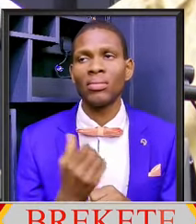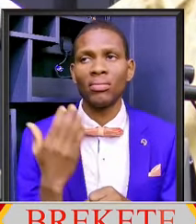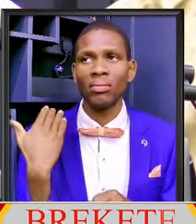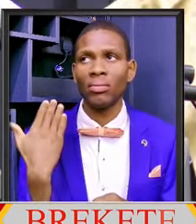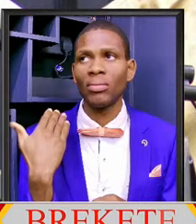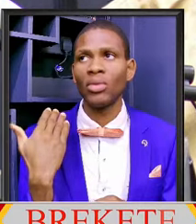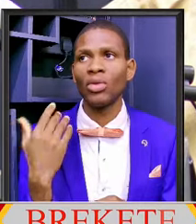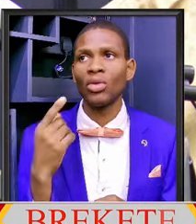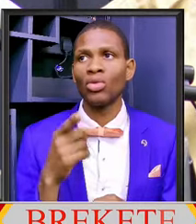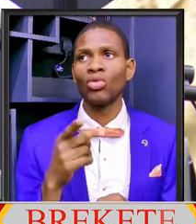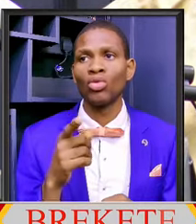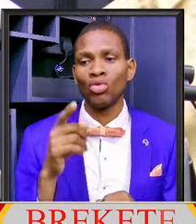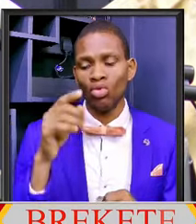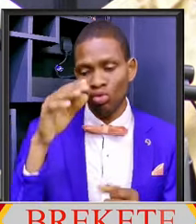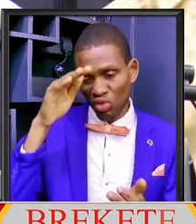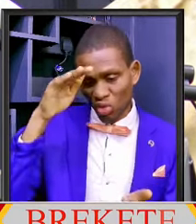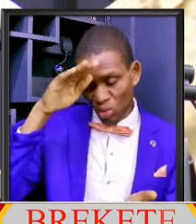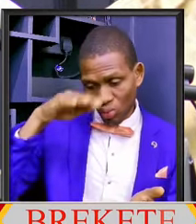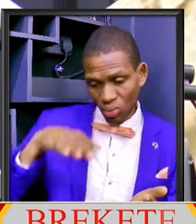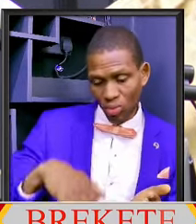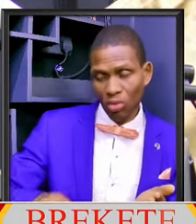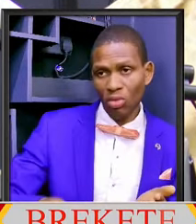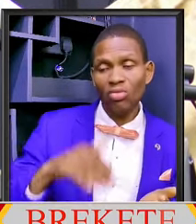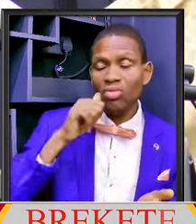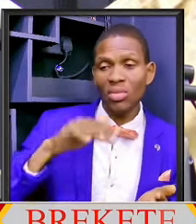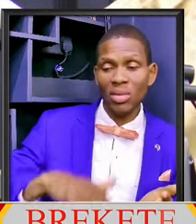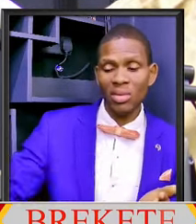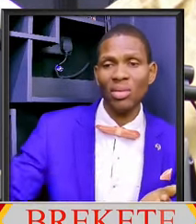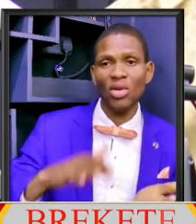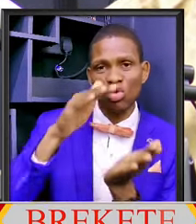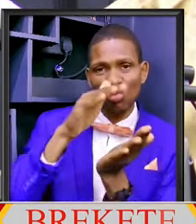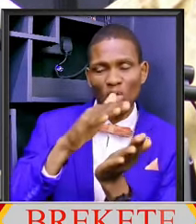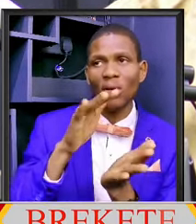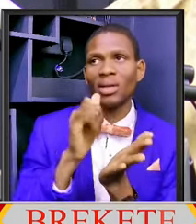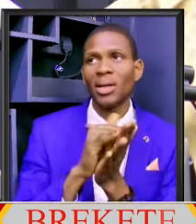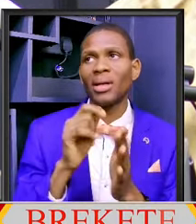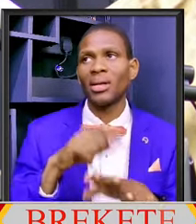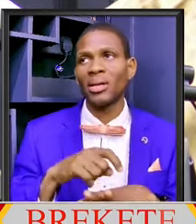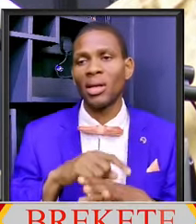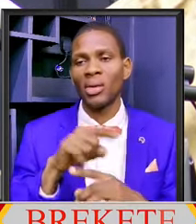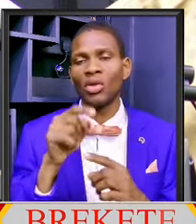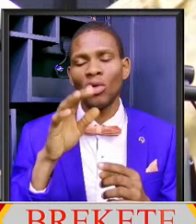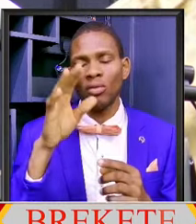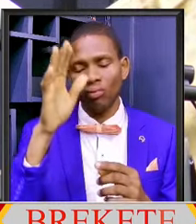Yes. You did small that time where your father died? Yes, sir.